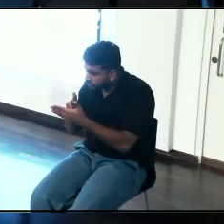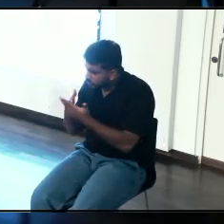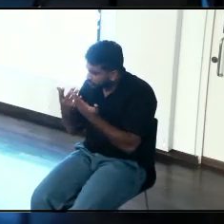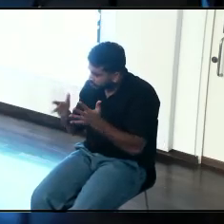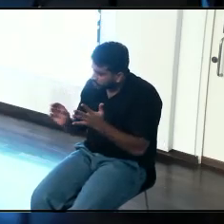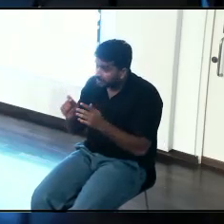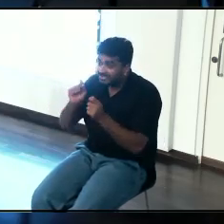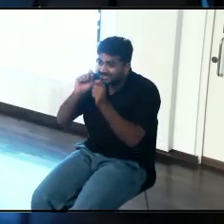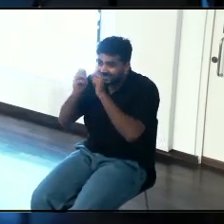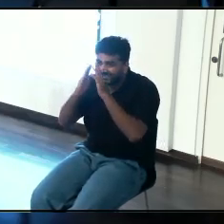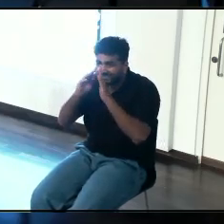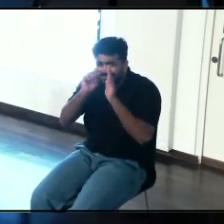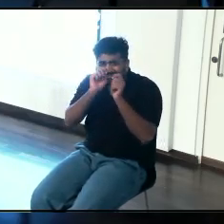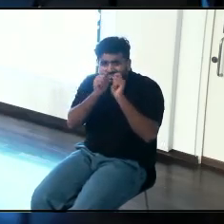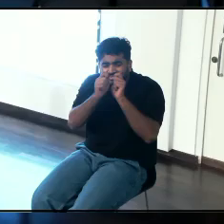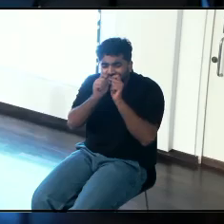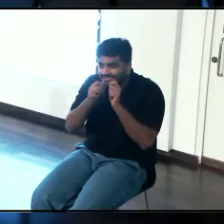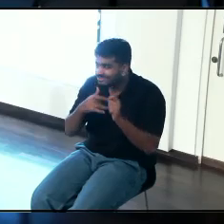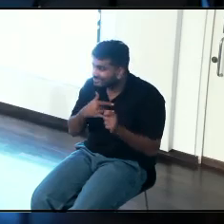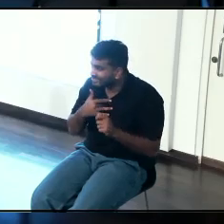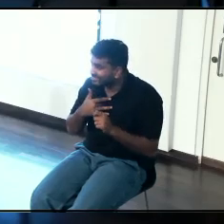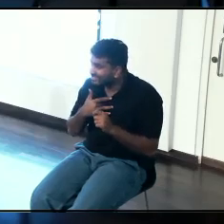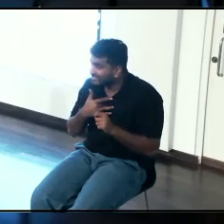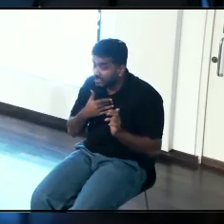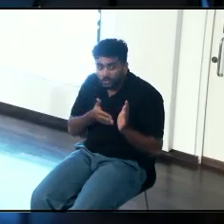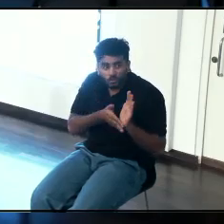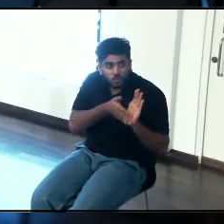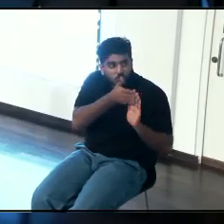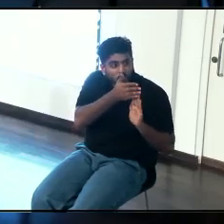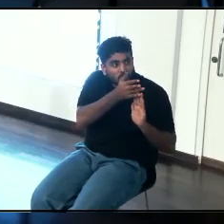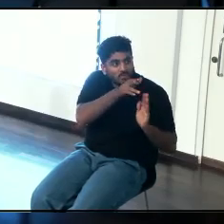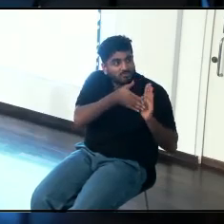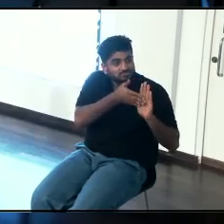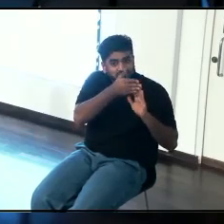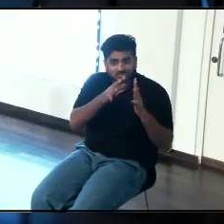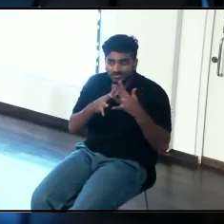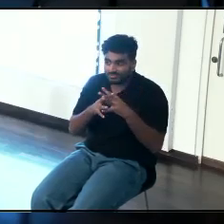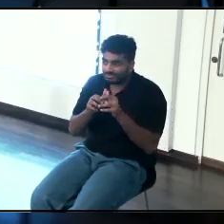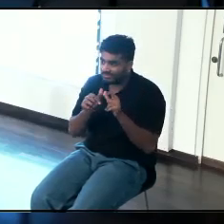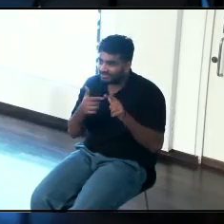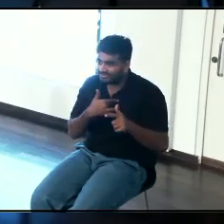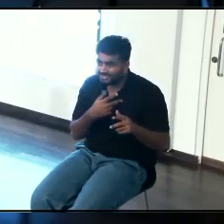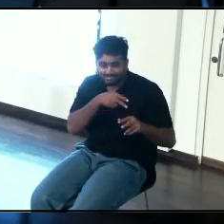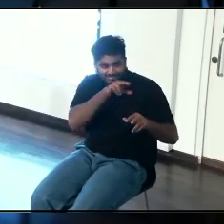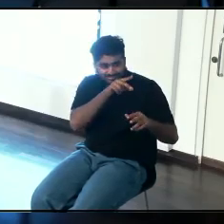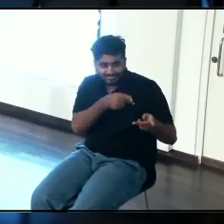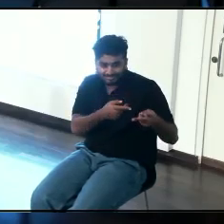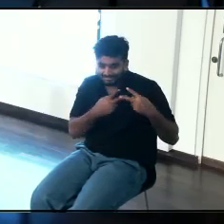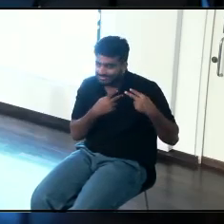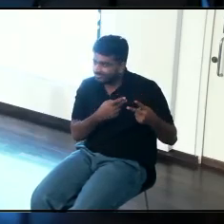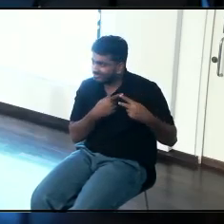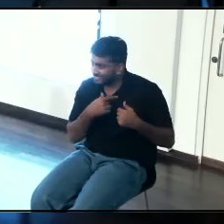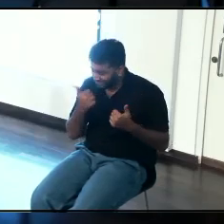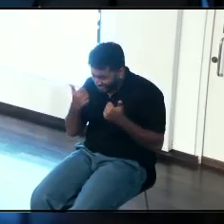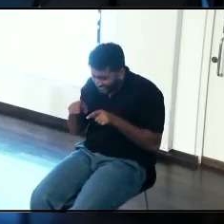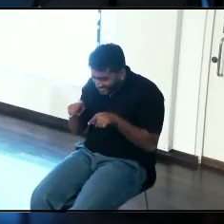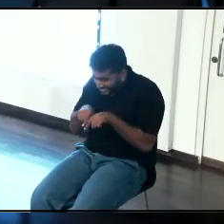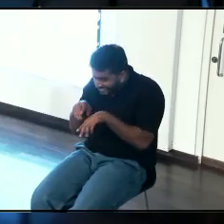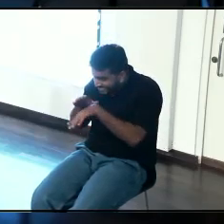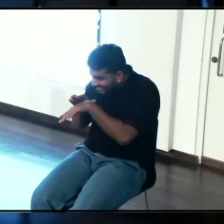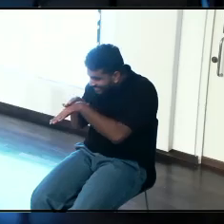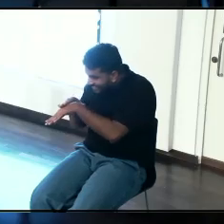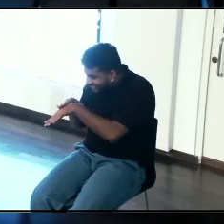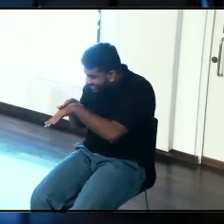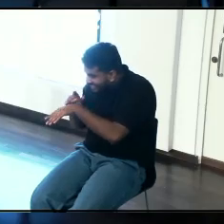a renovation work, I feel the walls speak to me. So did you experience anything like that? That's